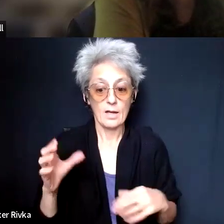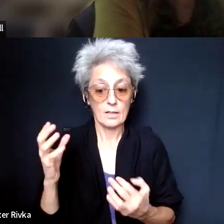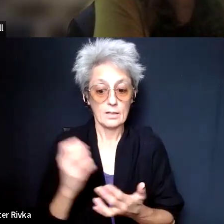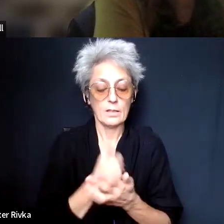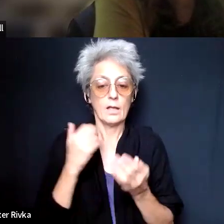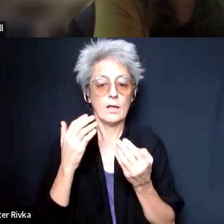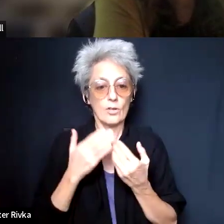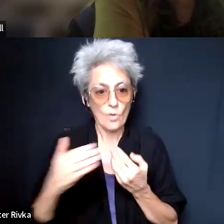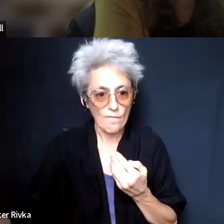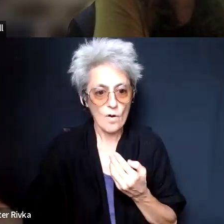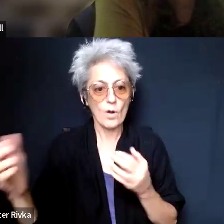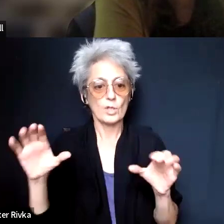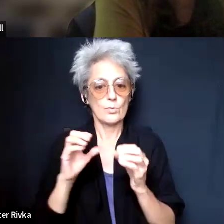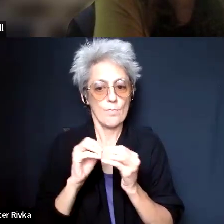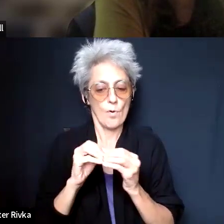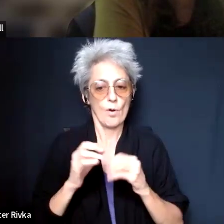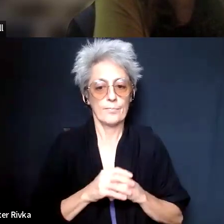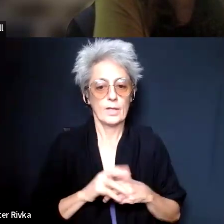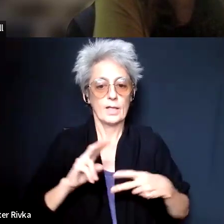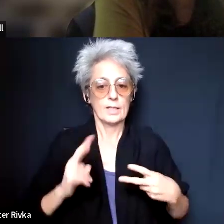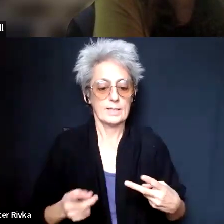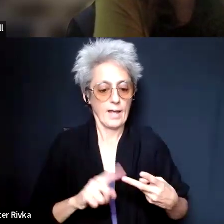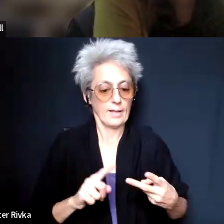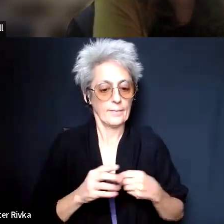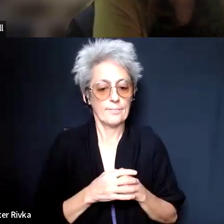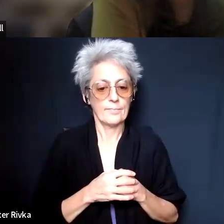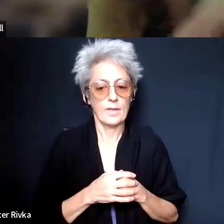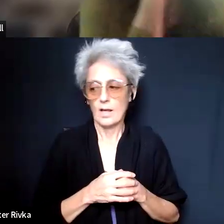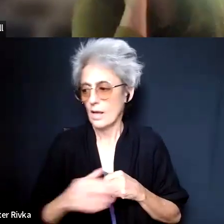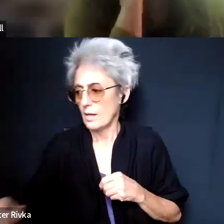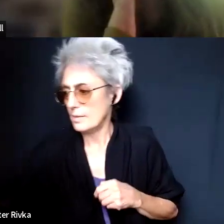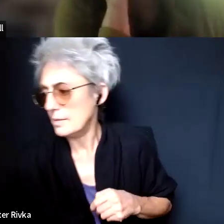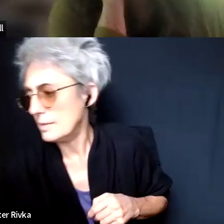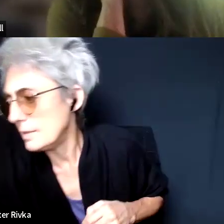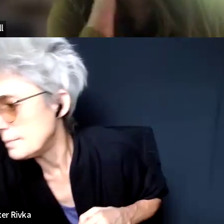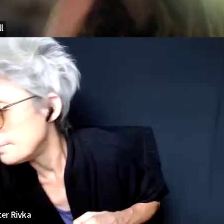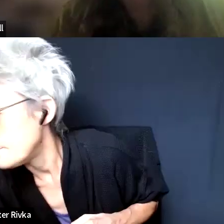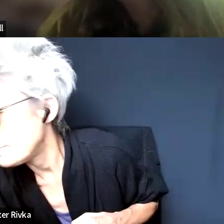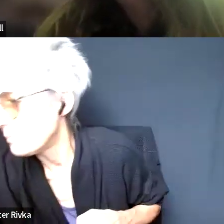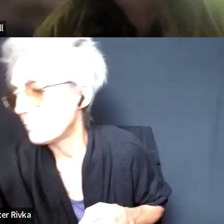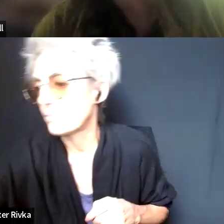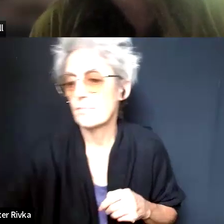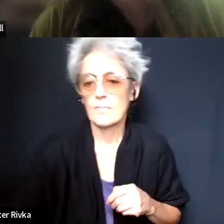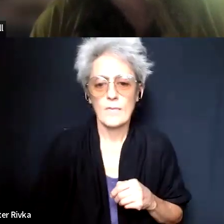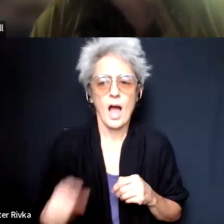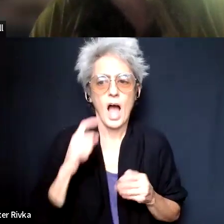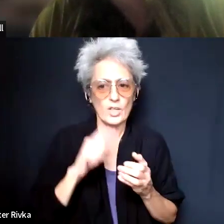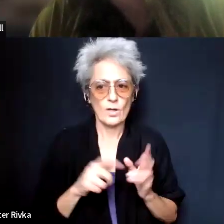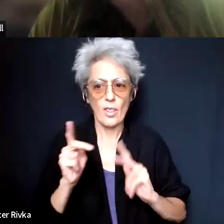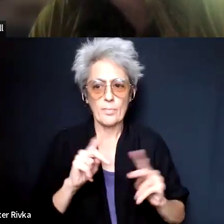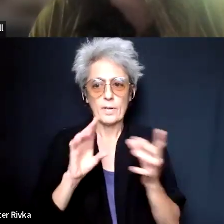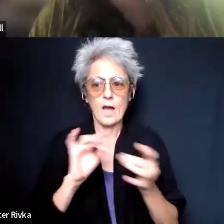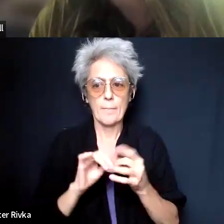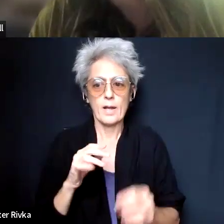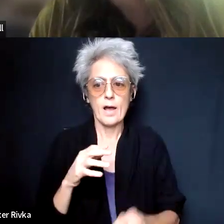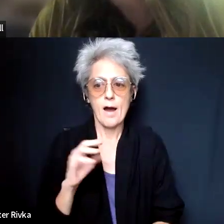it. And secondly, I see a couple other people have commented on the not going